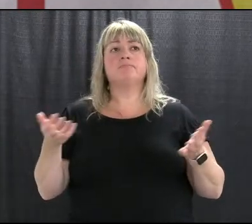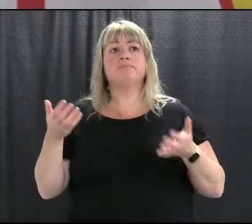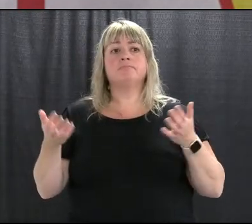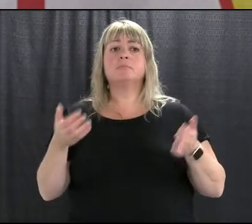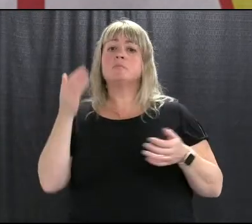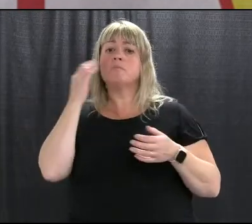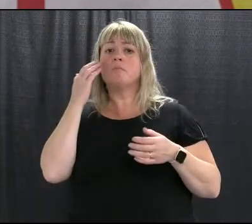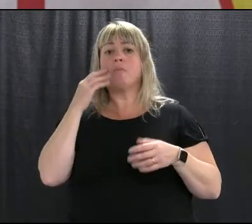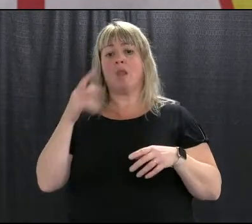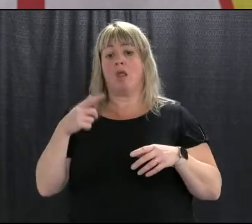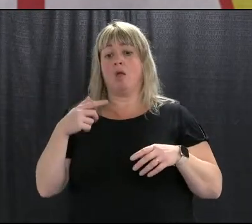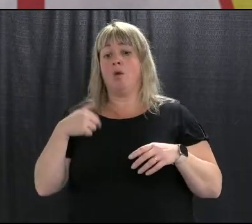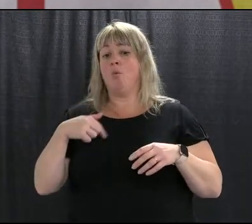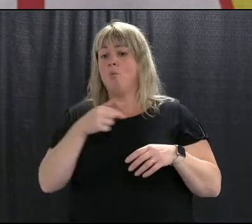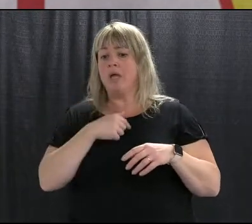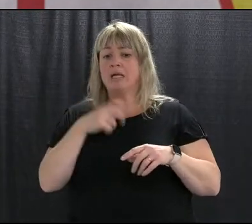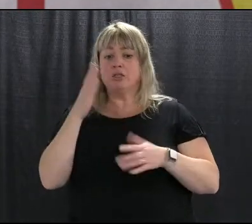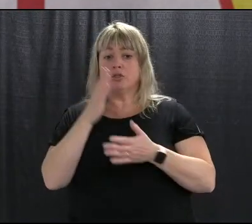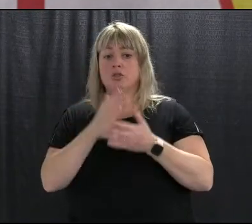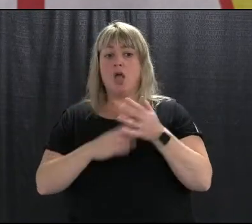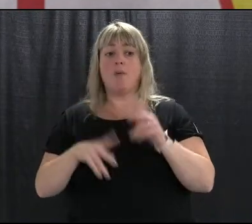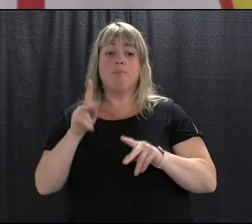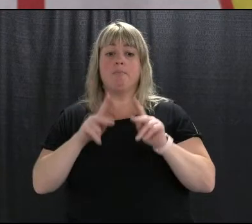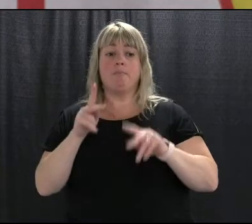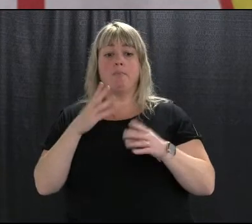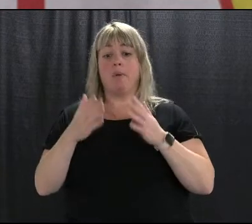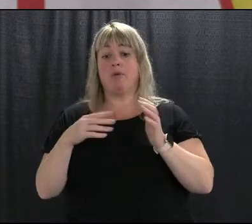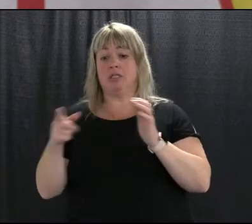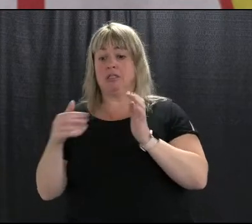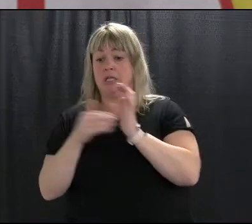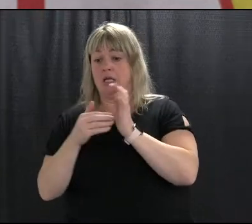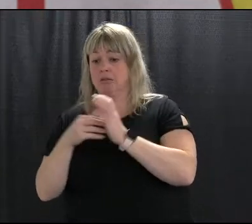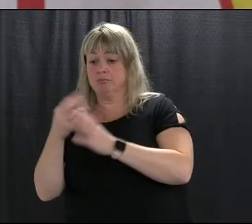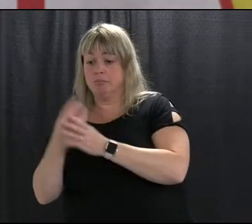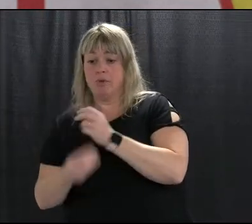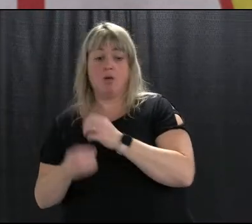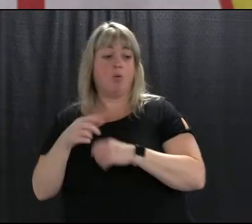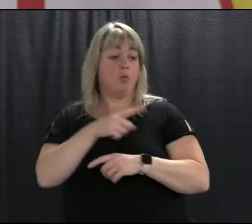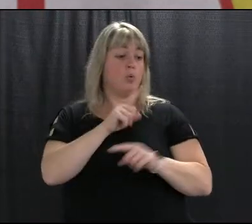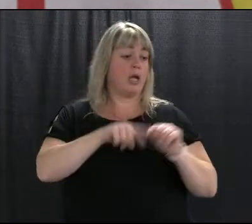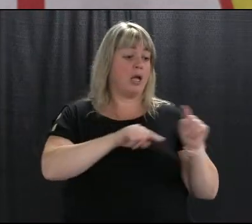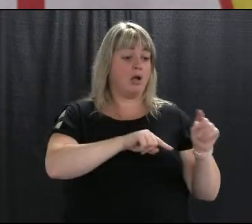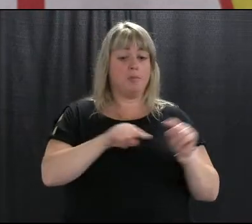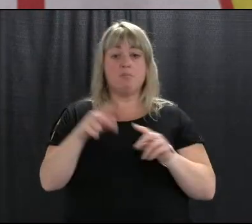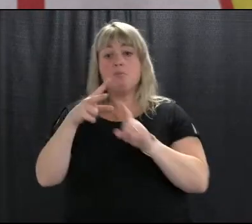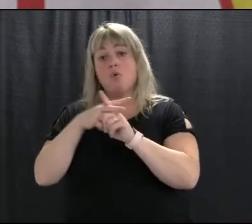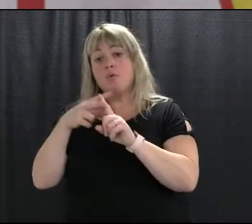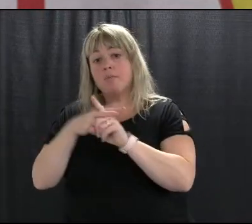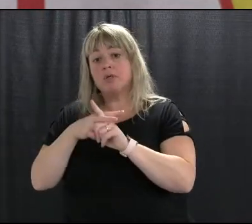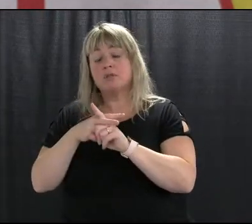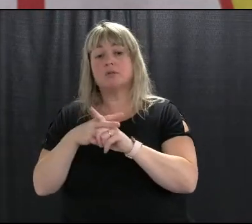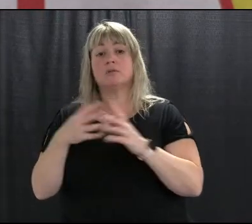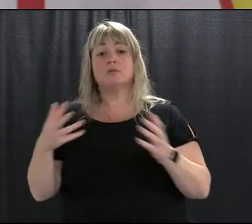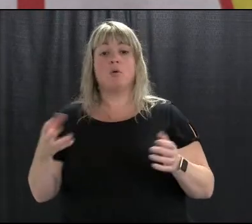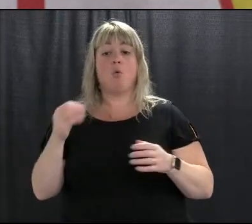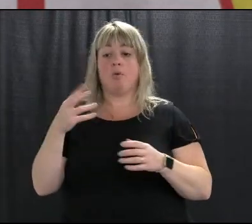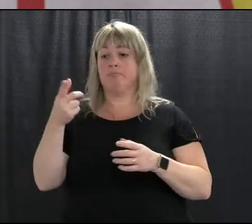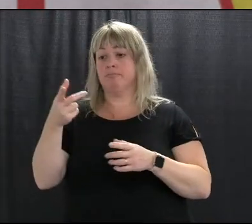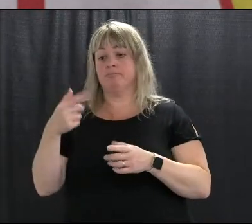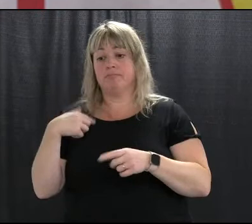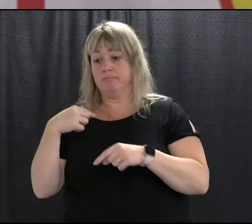or lack of availability of healthcare professionals, or lack of availability of a